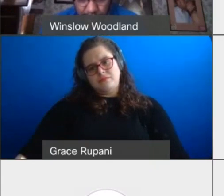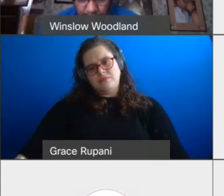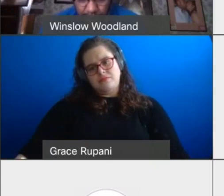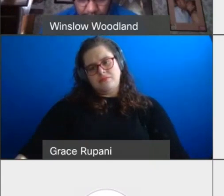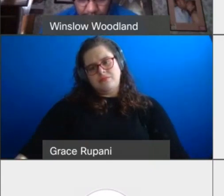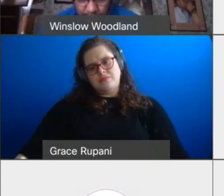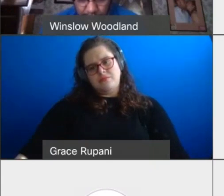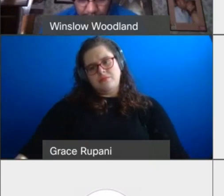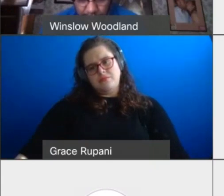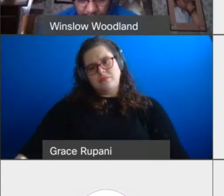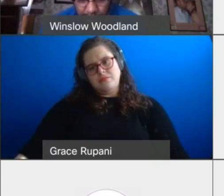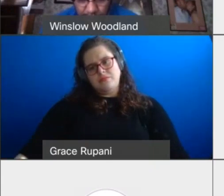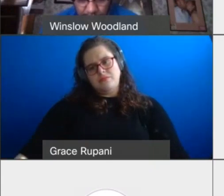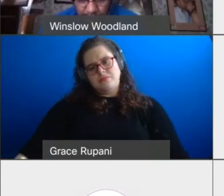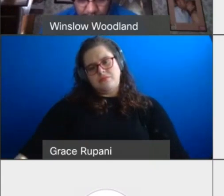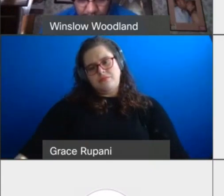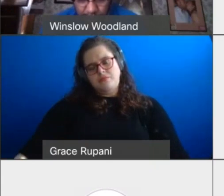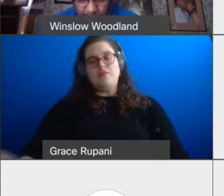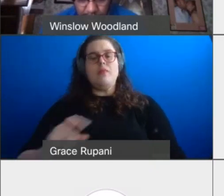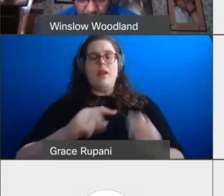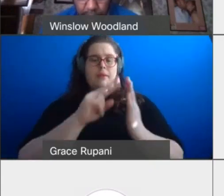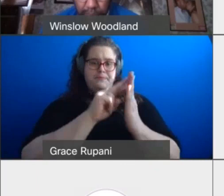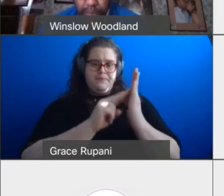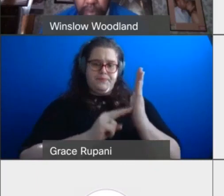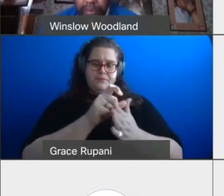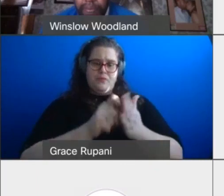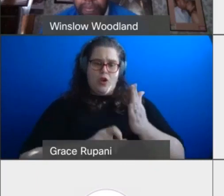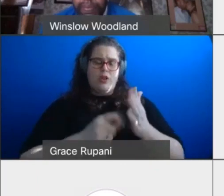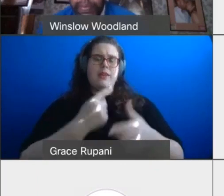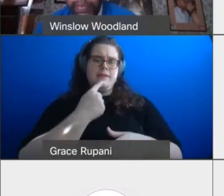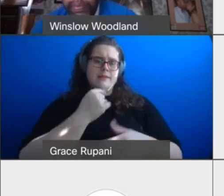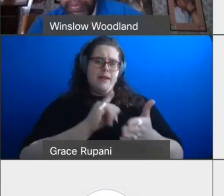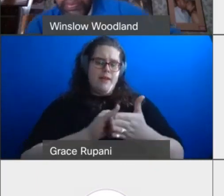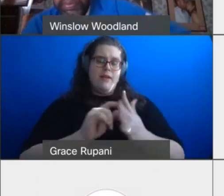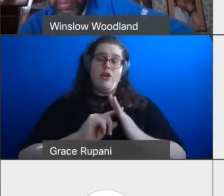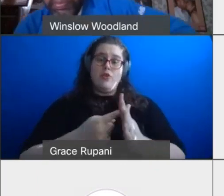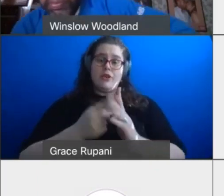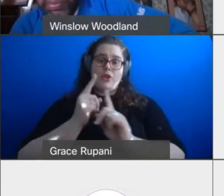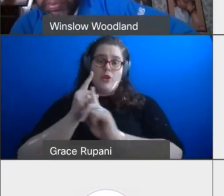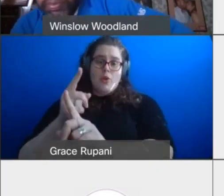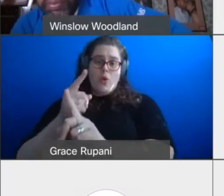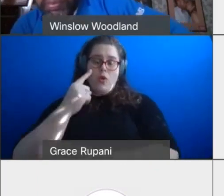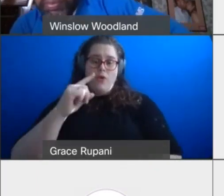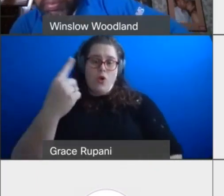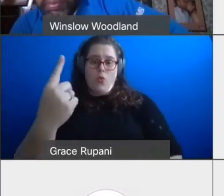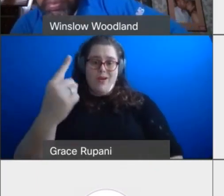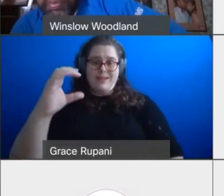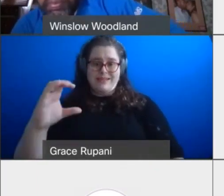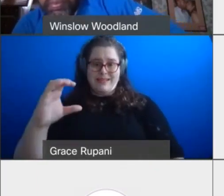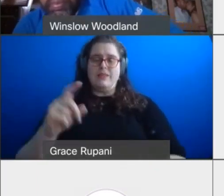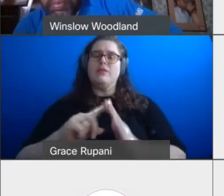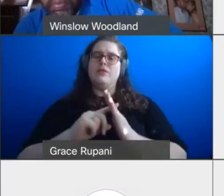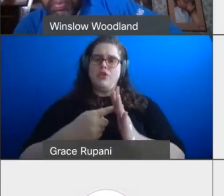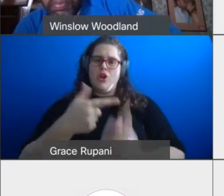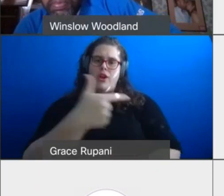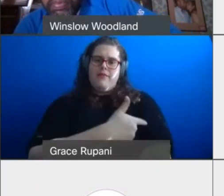So it does say here the original goal, which I had heard before, for people in 1C was to begin vaccinations as soon as